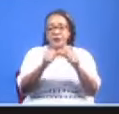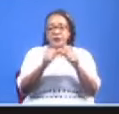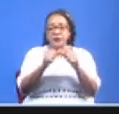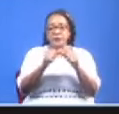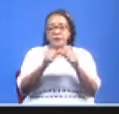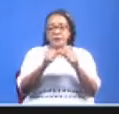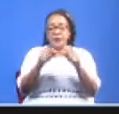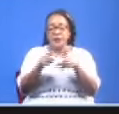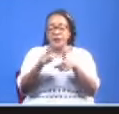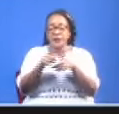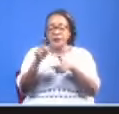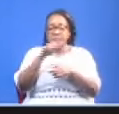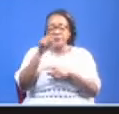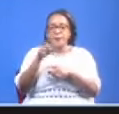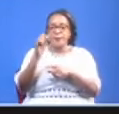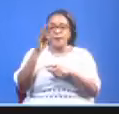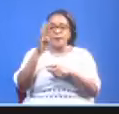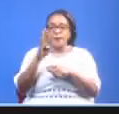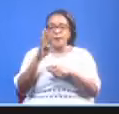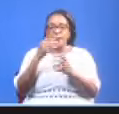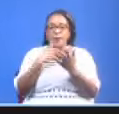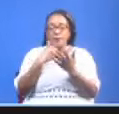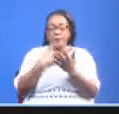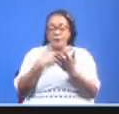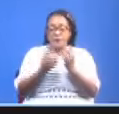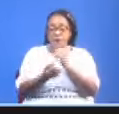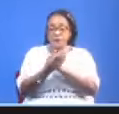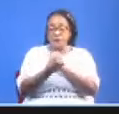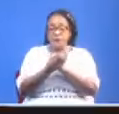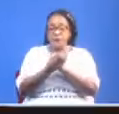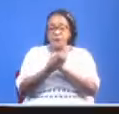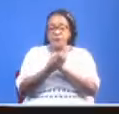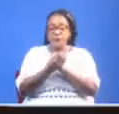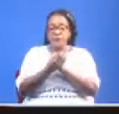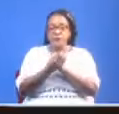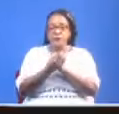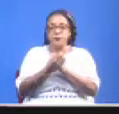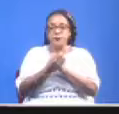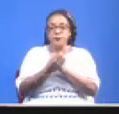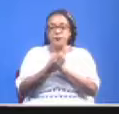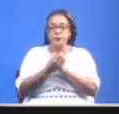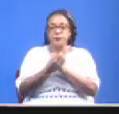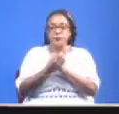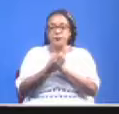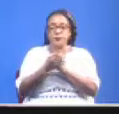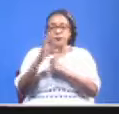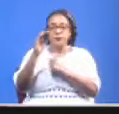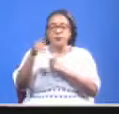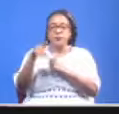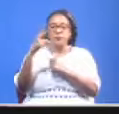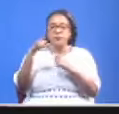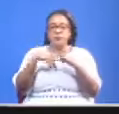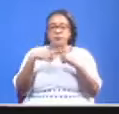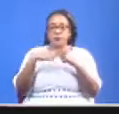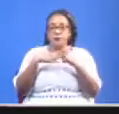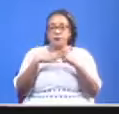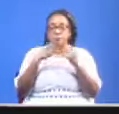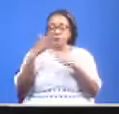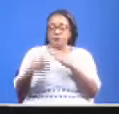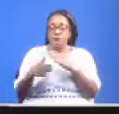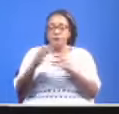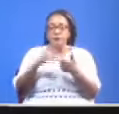Zeynab Wandati has more from Baku, Azerbaijan. Week one of COP29 has ended in what many have